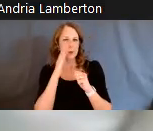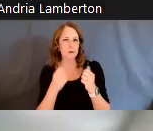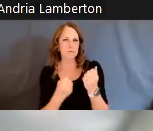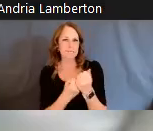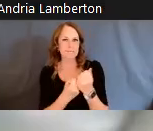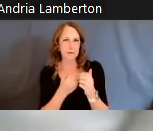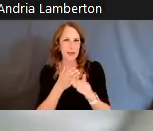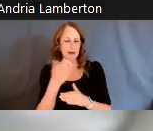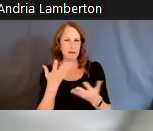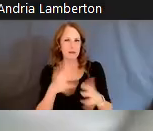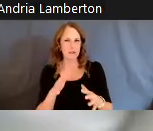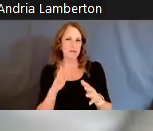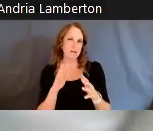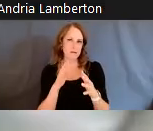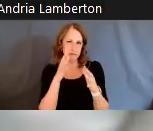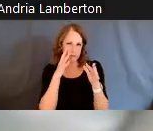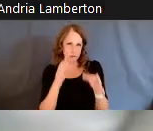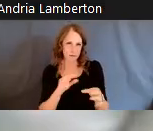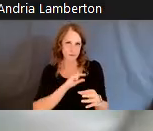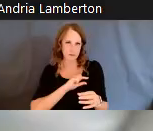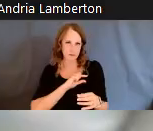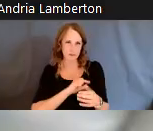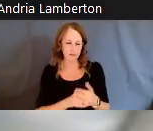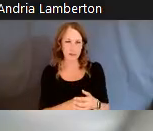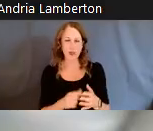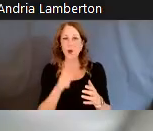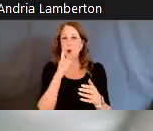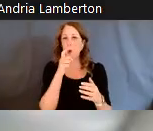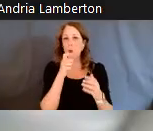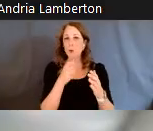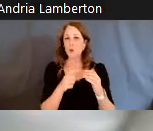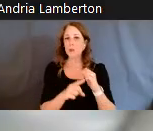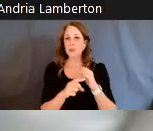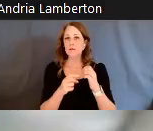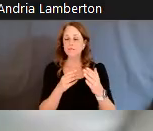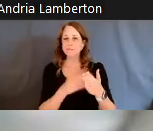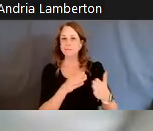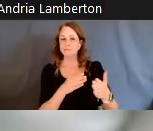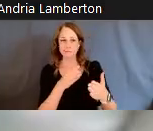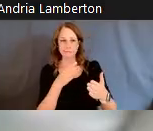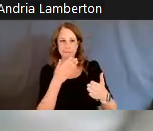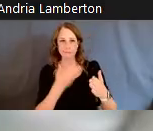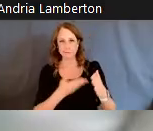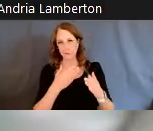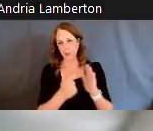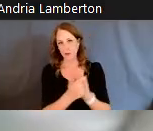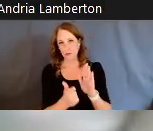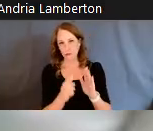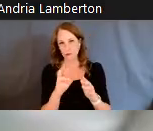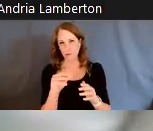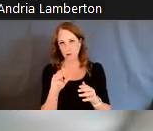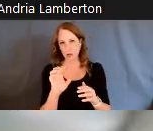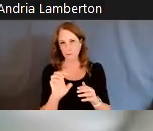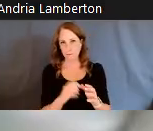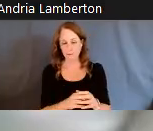So, who gets charged with a crime? As I mentioned, it's up to the state's attorney's office because they have